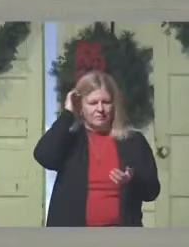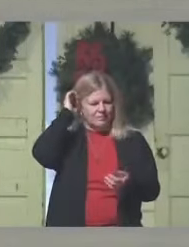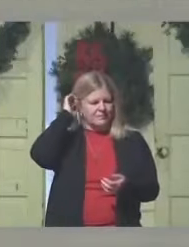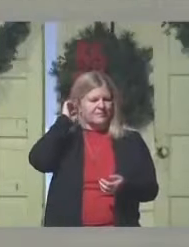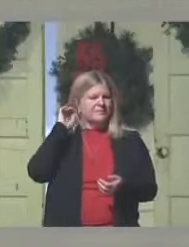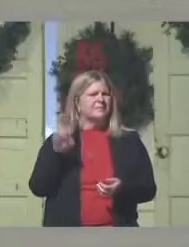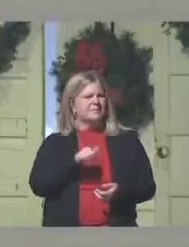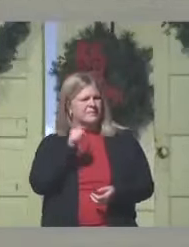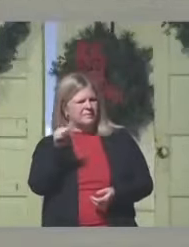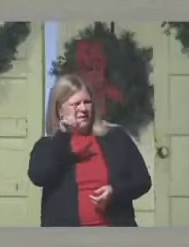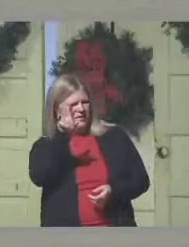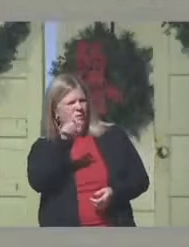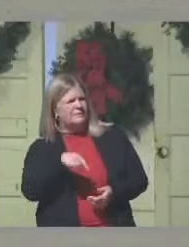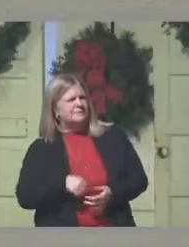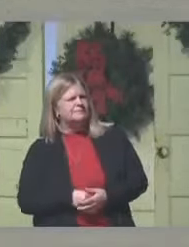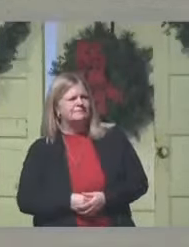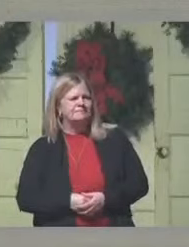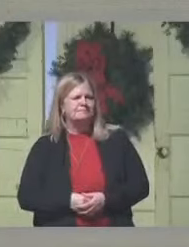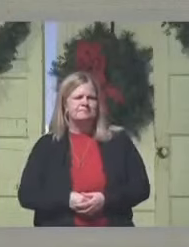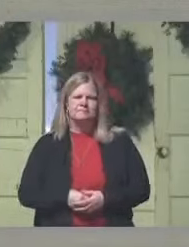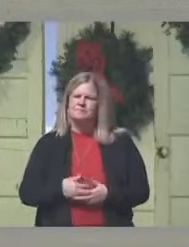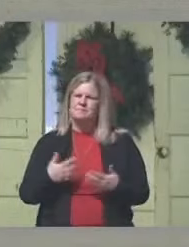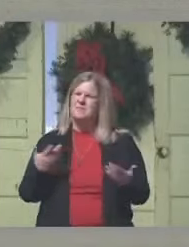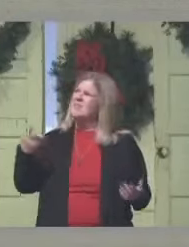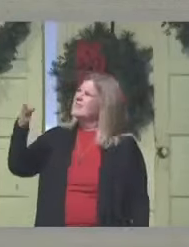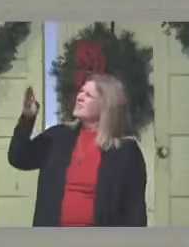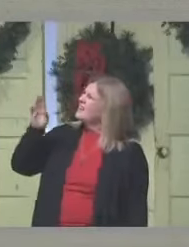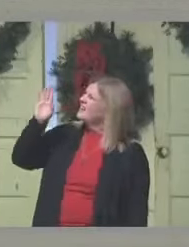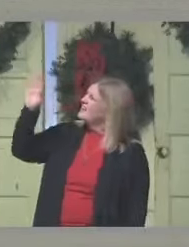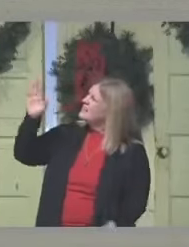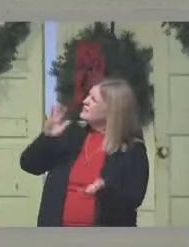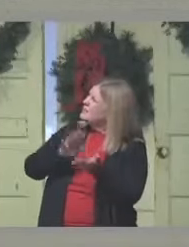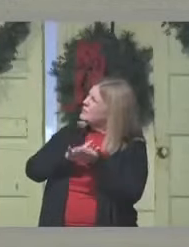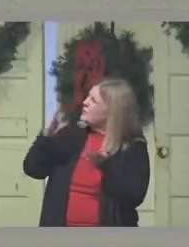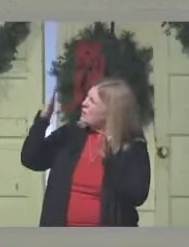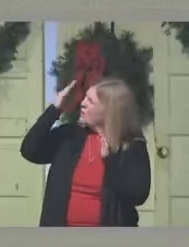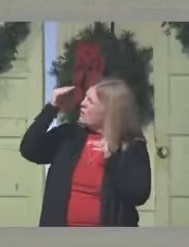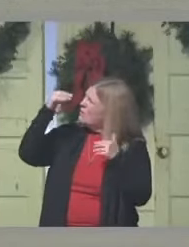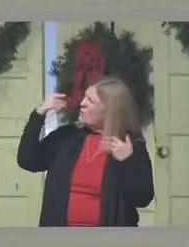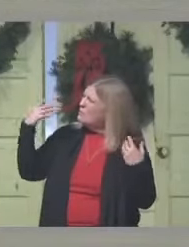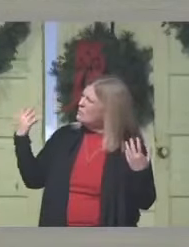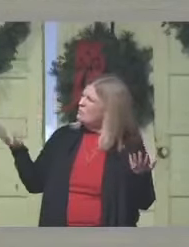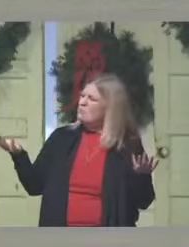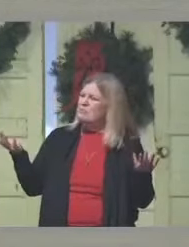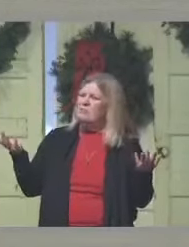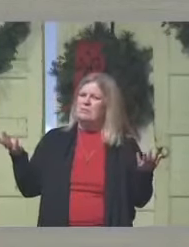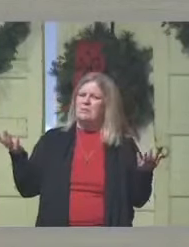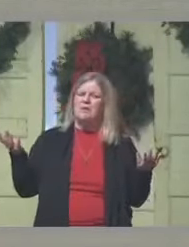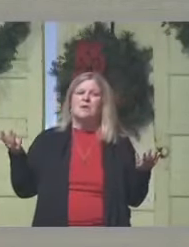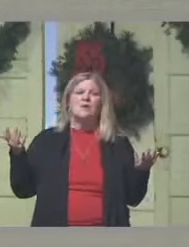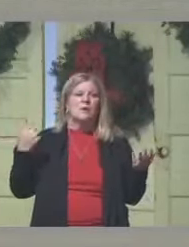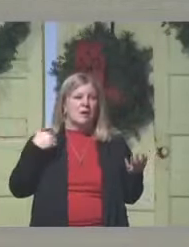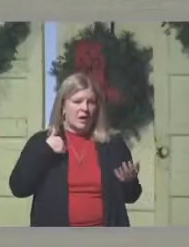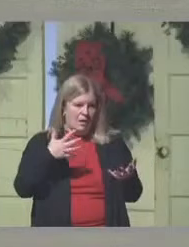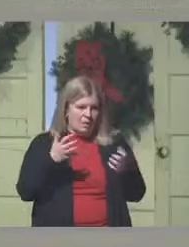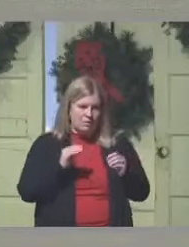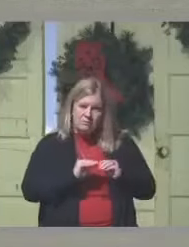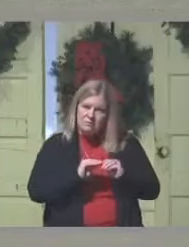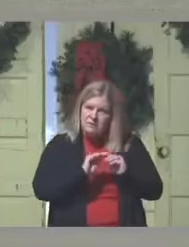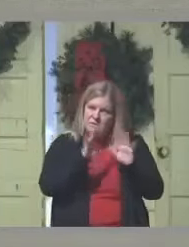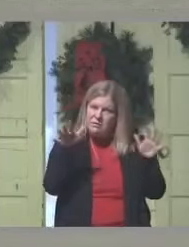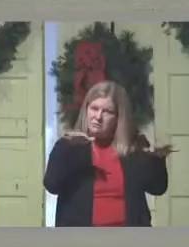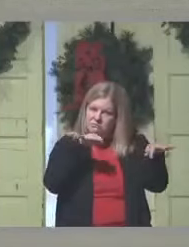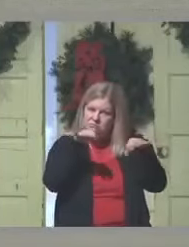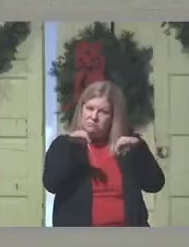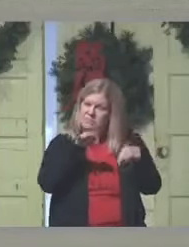another question, doesn't it? What is God's glorious hope for our lives in Christ? Well, let's be clear about this.